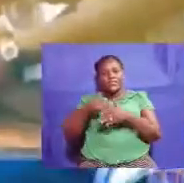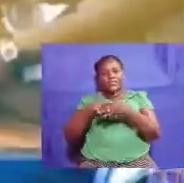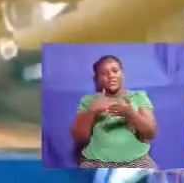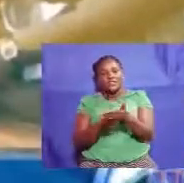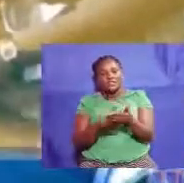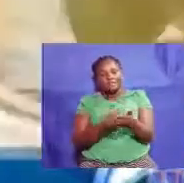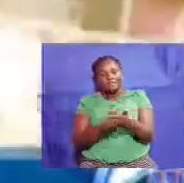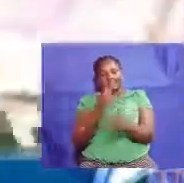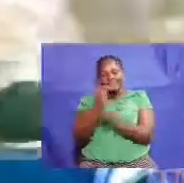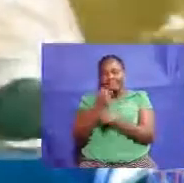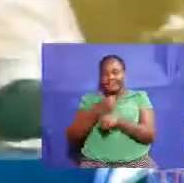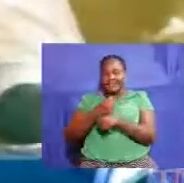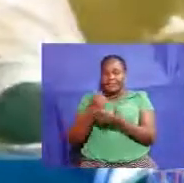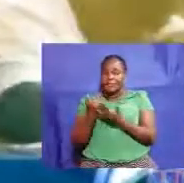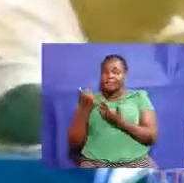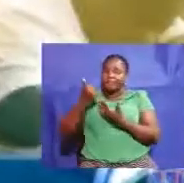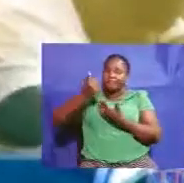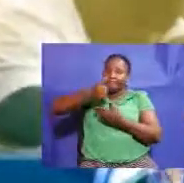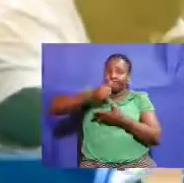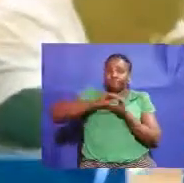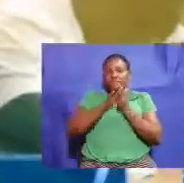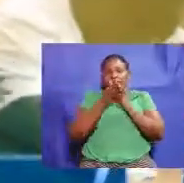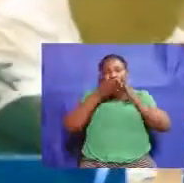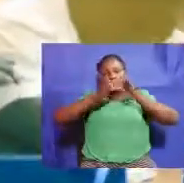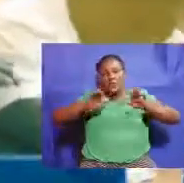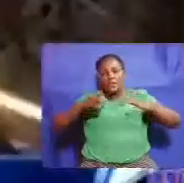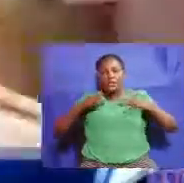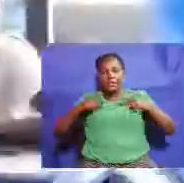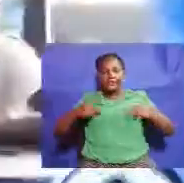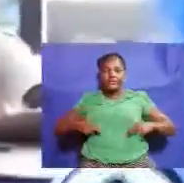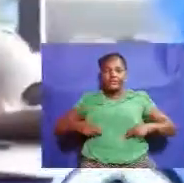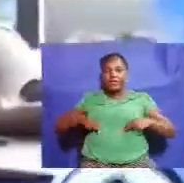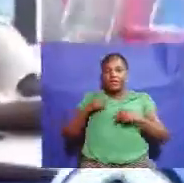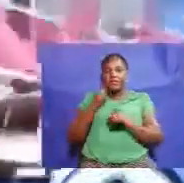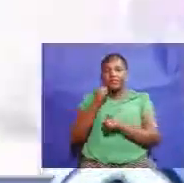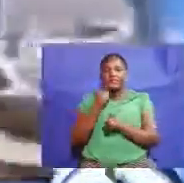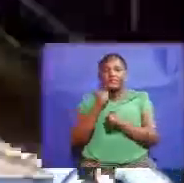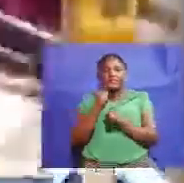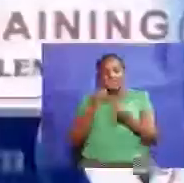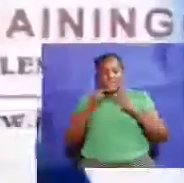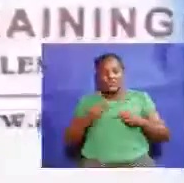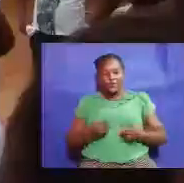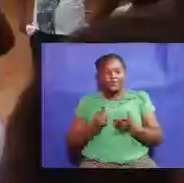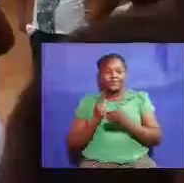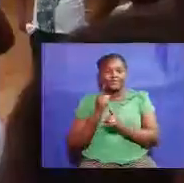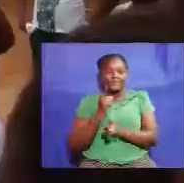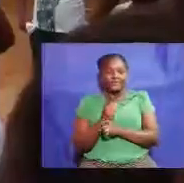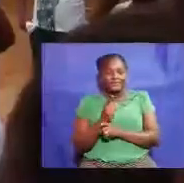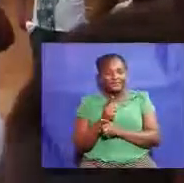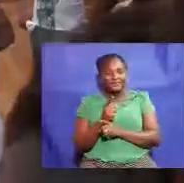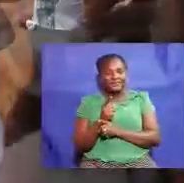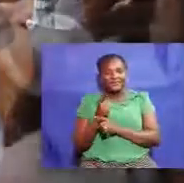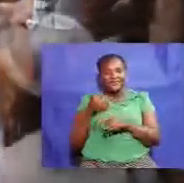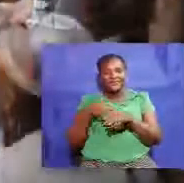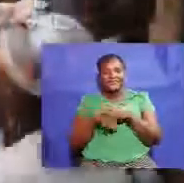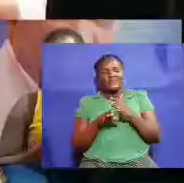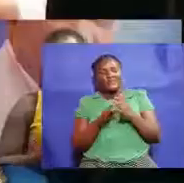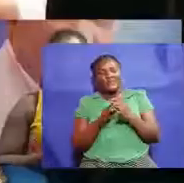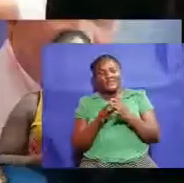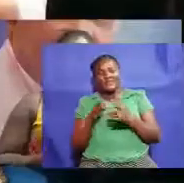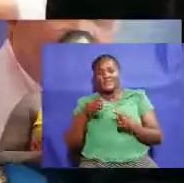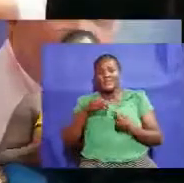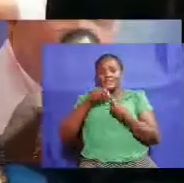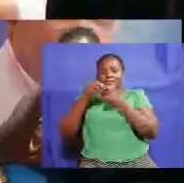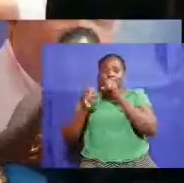Ghana to create and promote sustainable peace, health, human rights, and nation building through its nationwide anti-malaria campaign